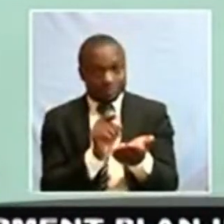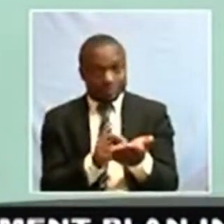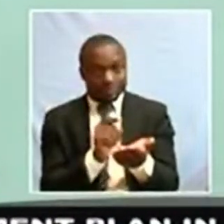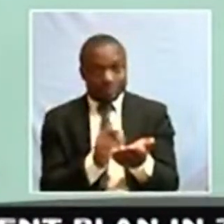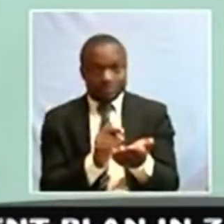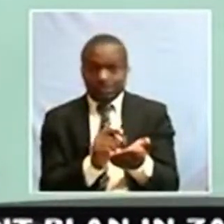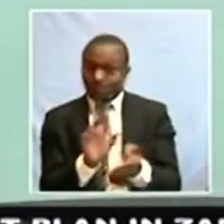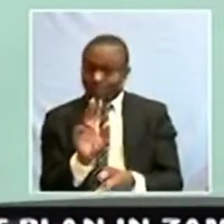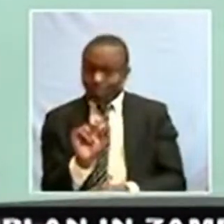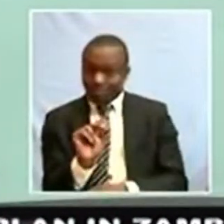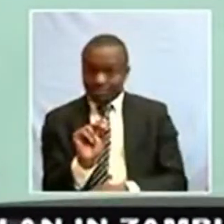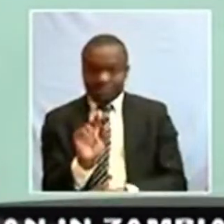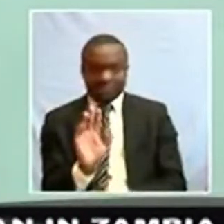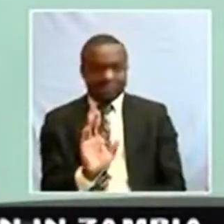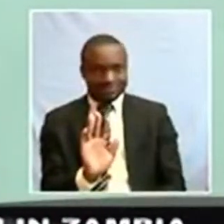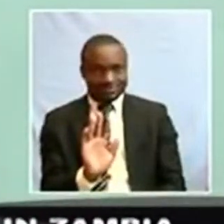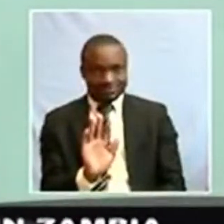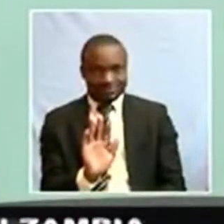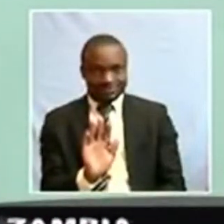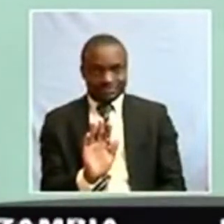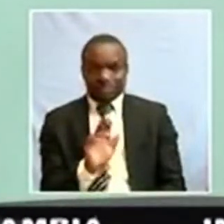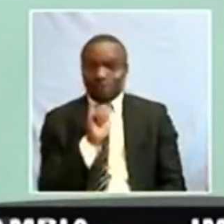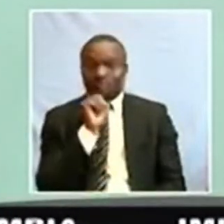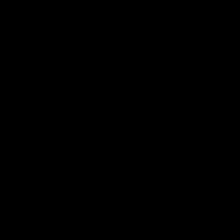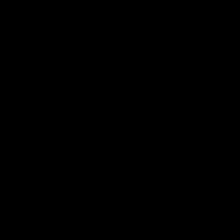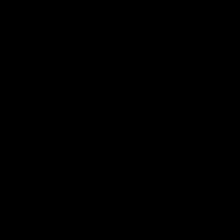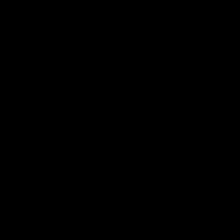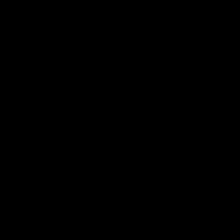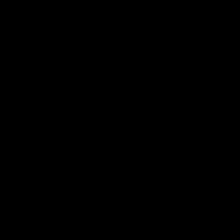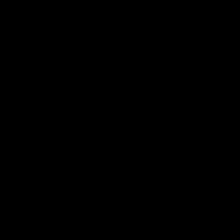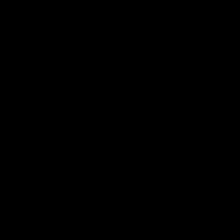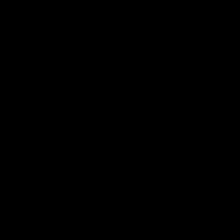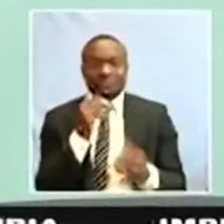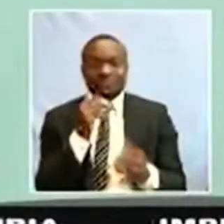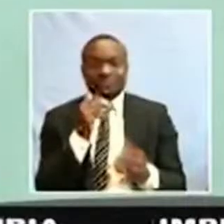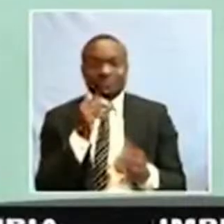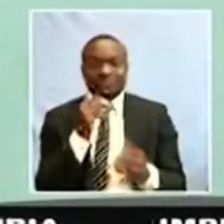one, no, I think because we don't have,